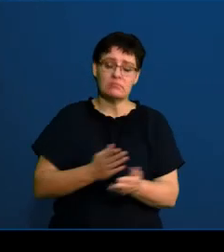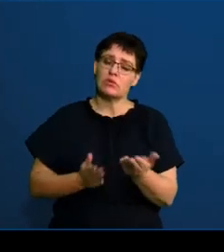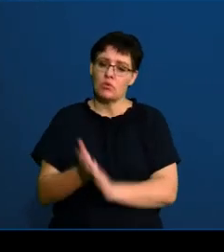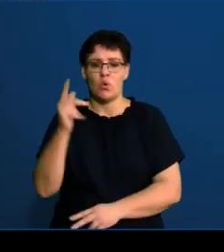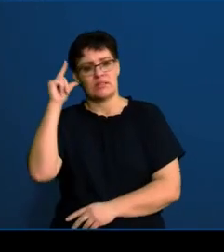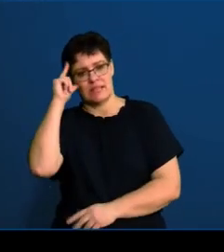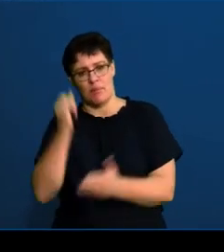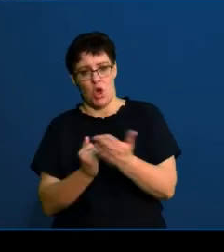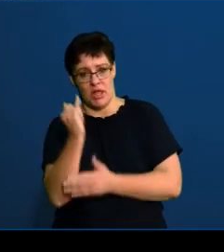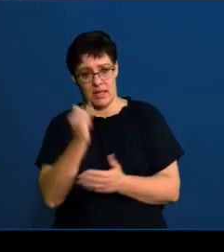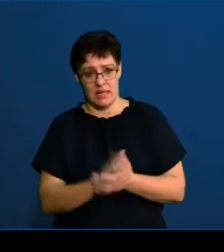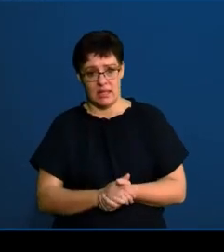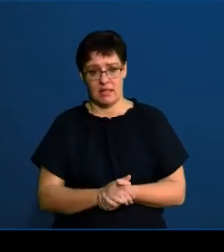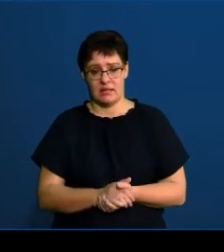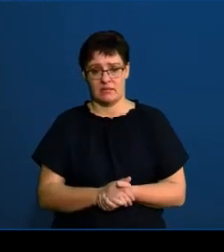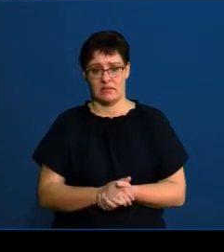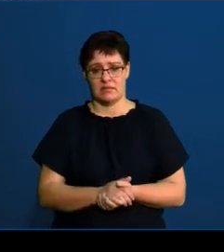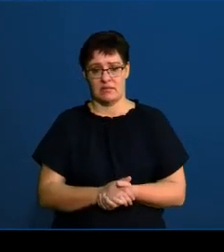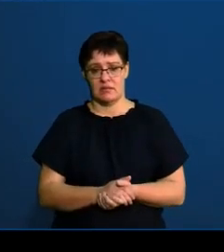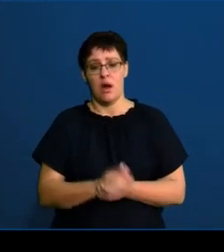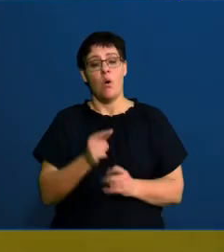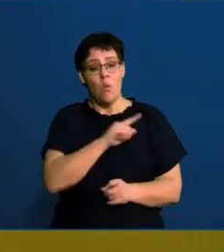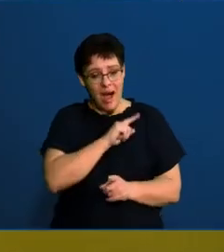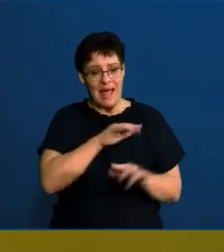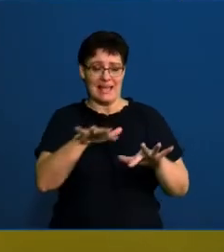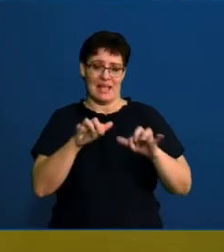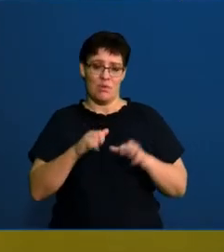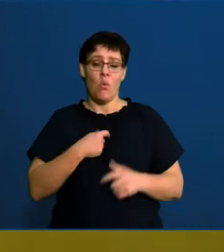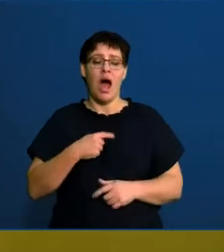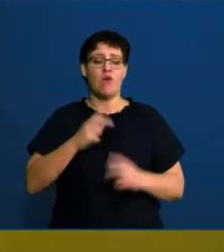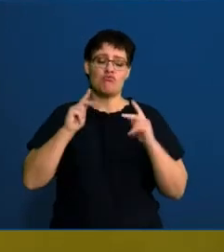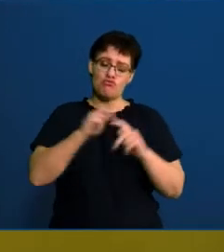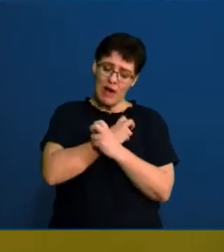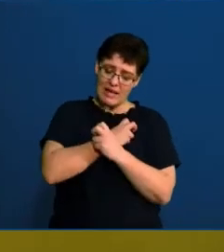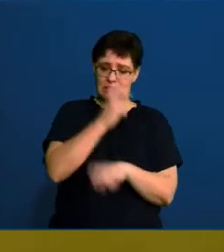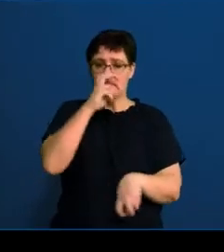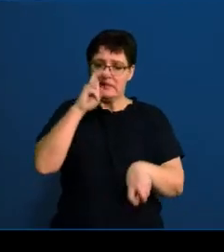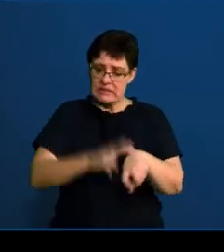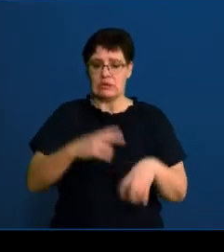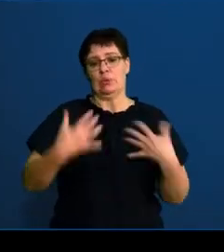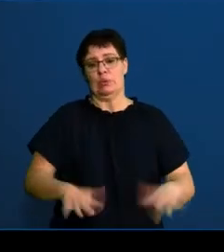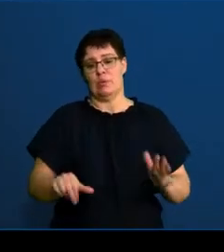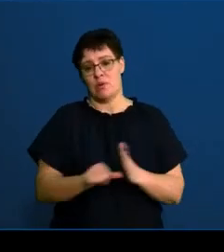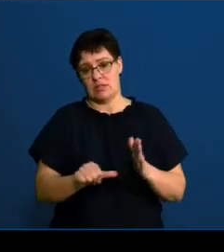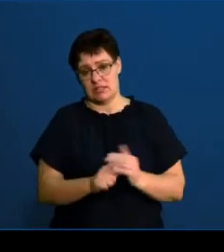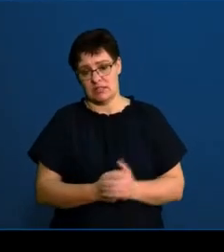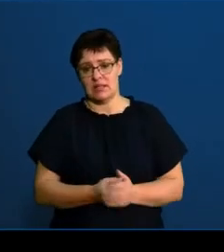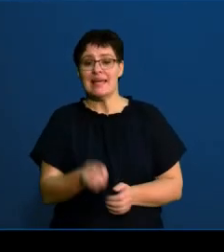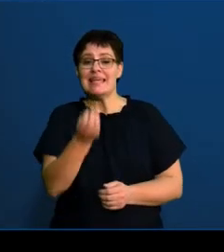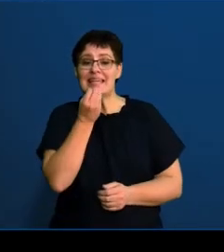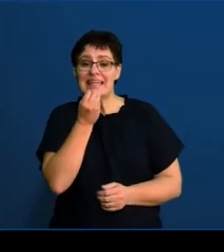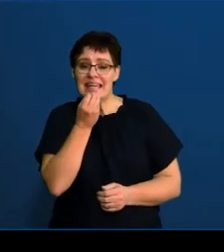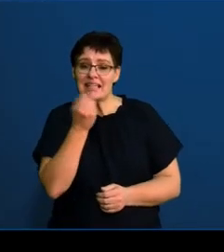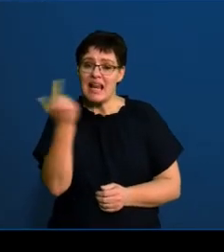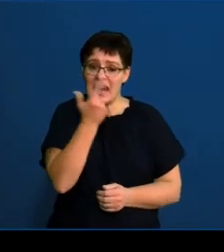pen and colour? Go to bed early on the night before the exam. You need your rest. Okay? Eat an early lunch